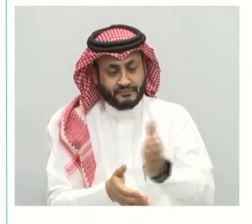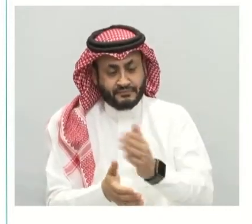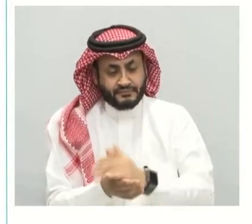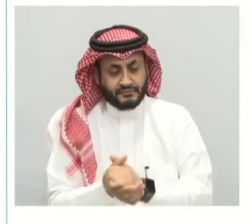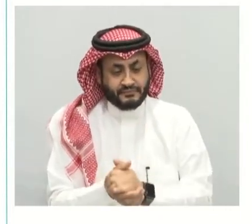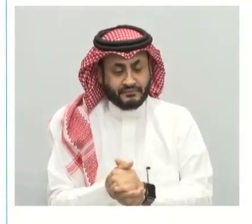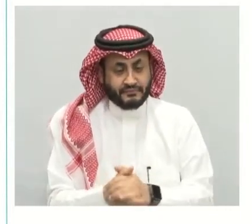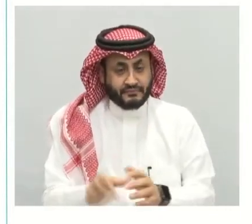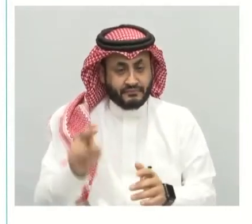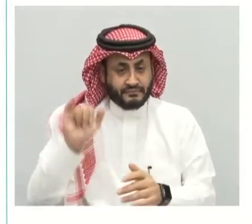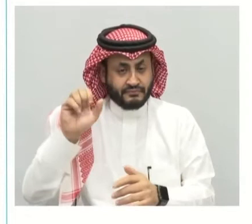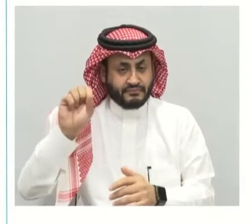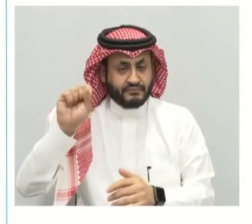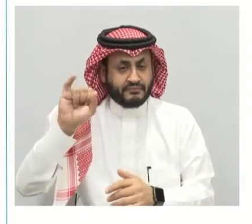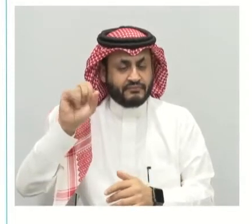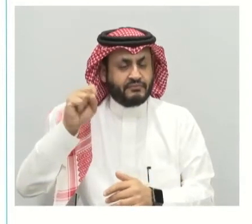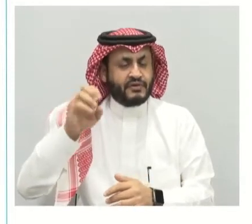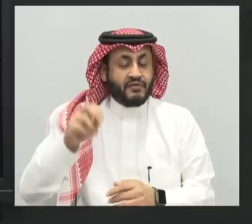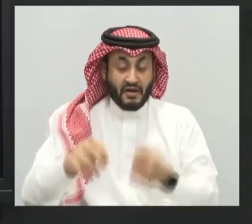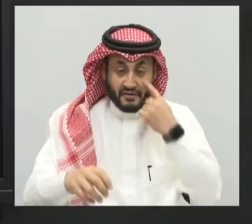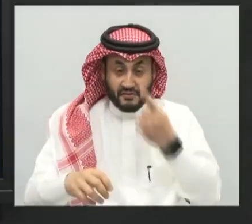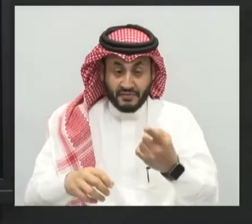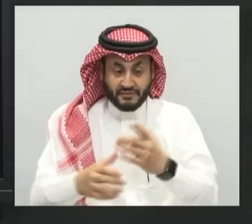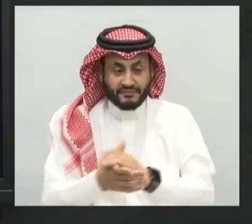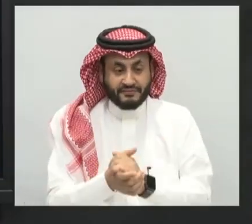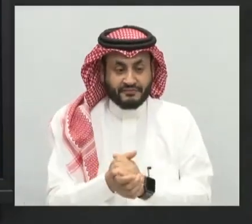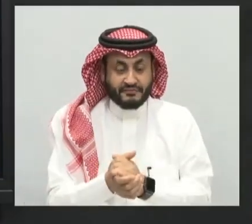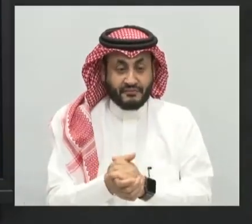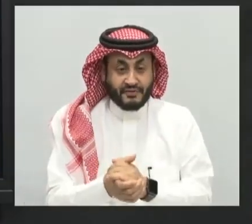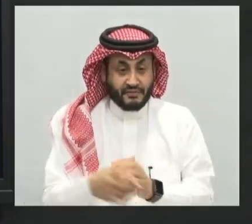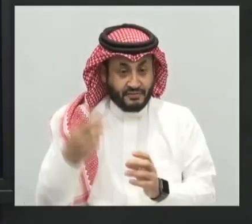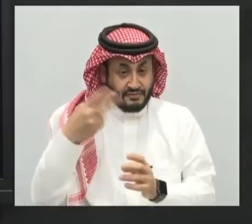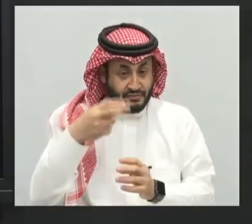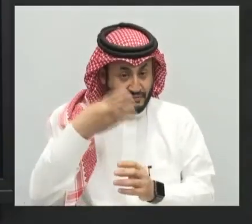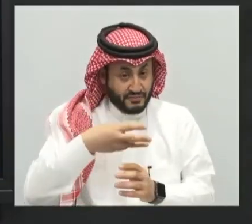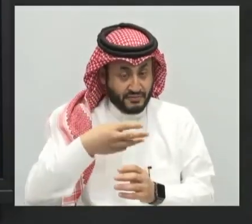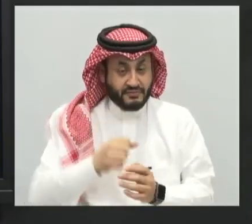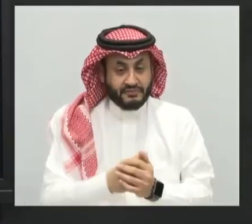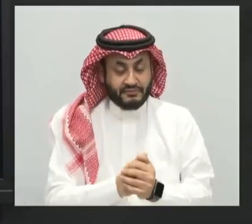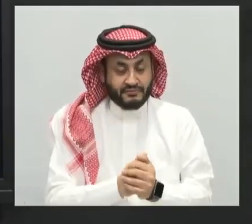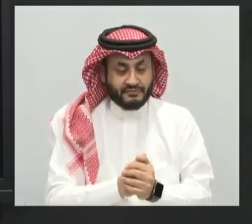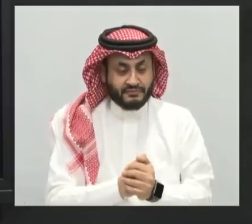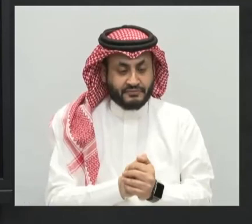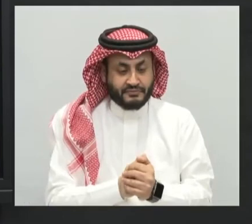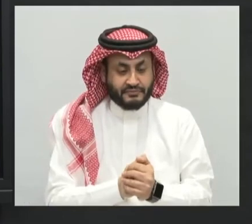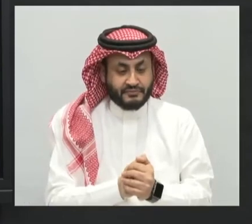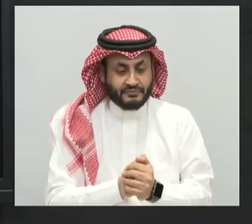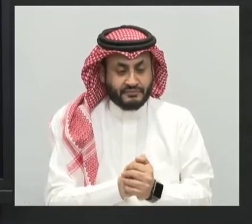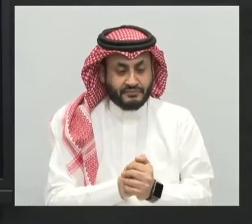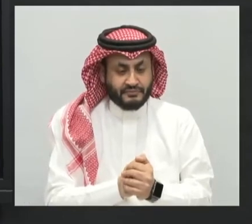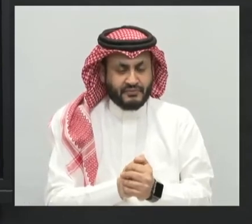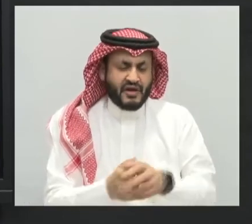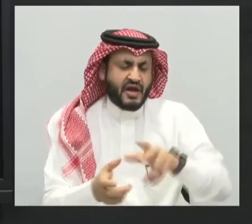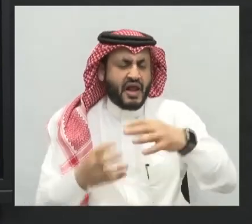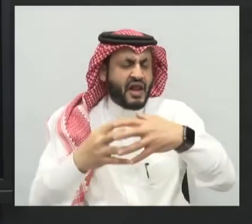other words for vision? So we have talked about the Vision 2030. And so we said, what